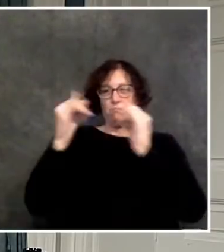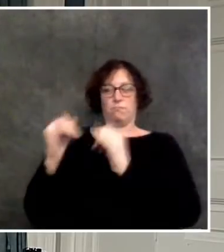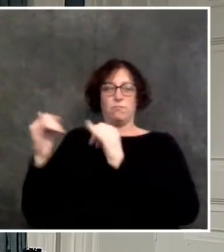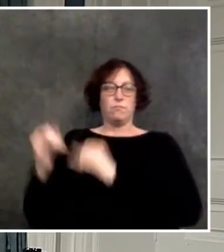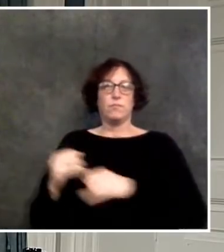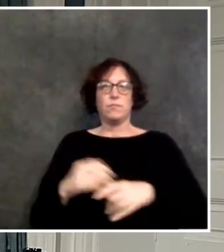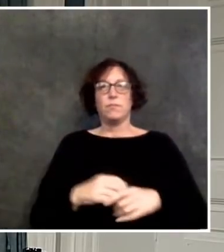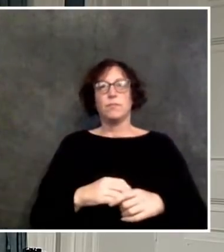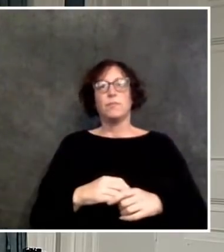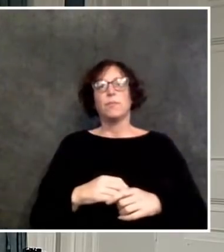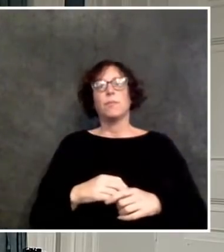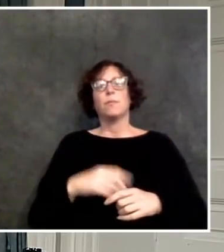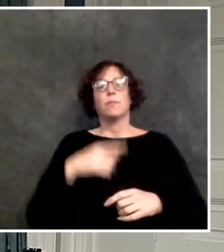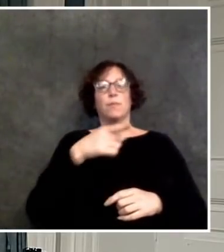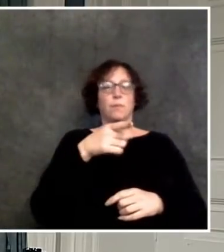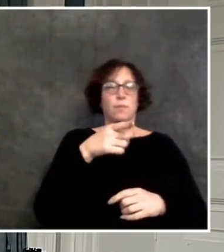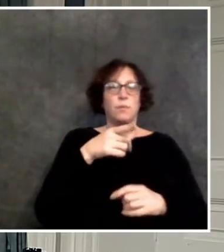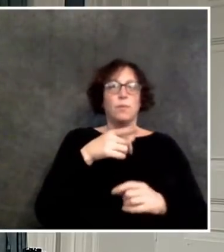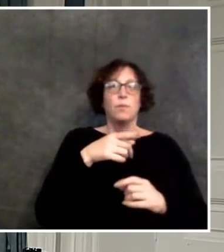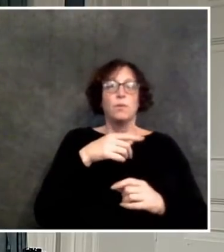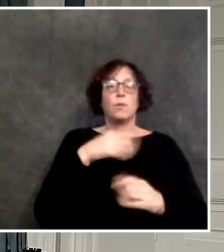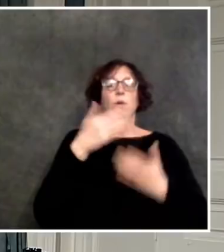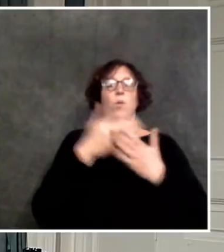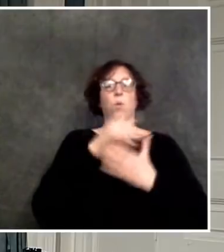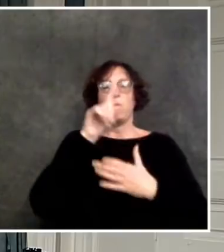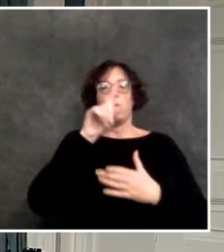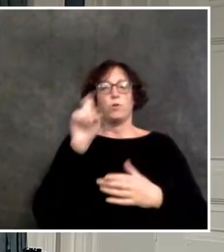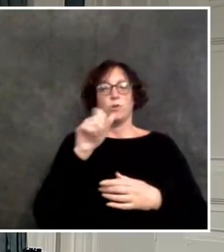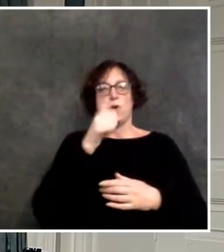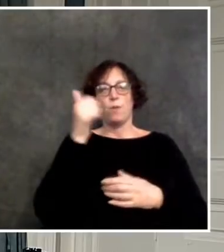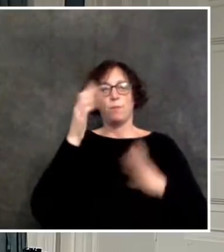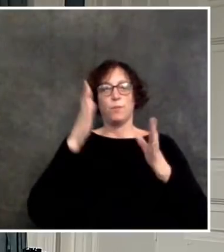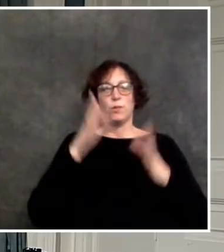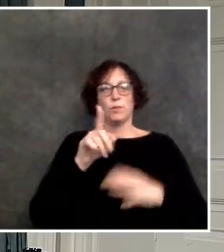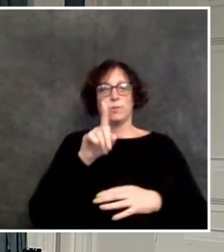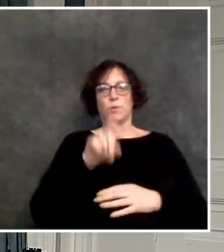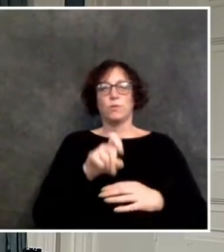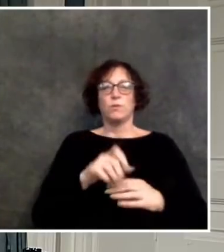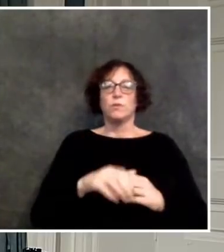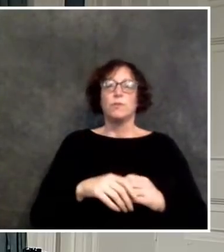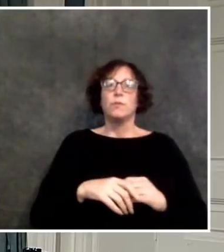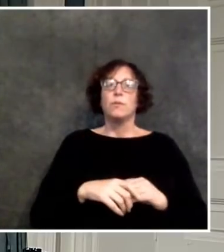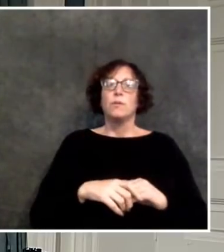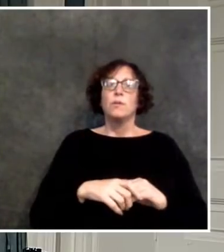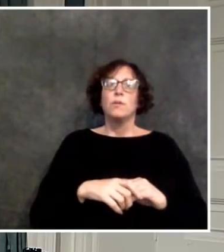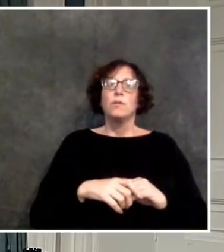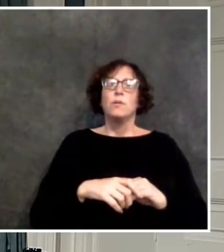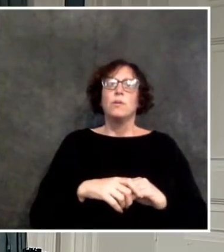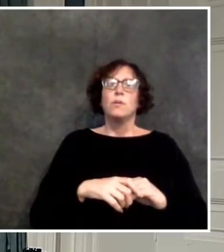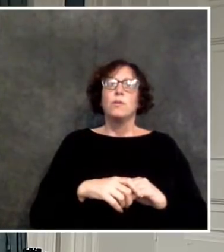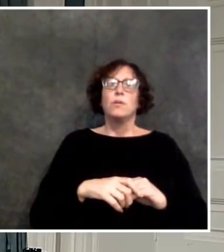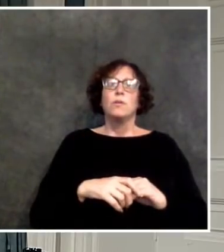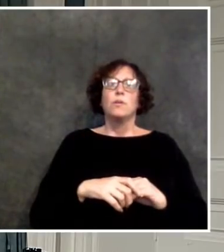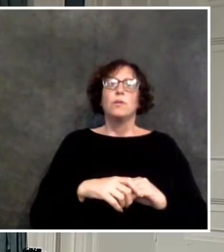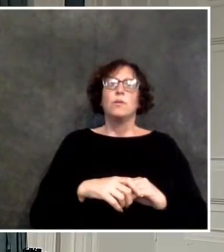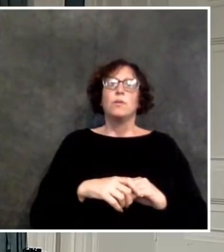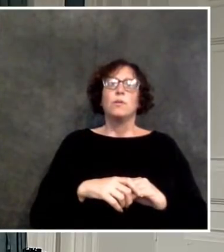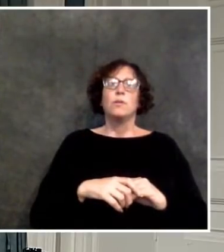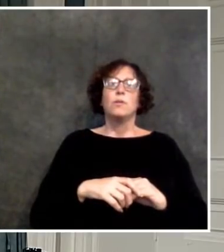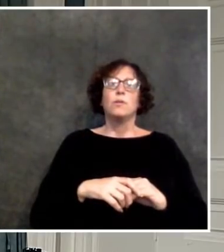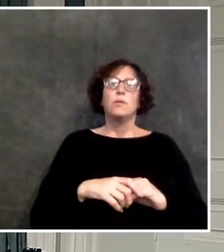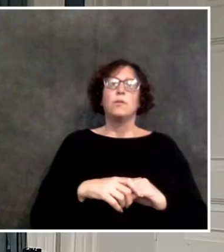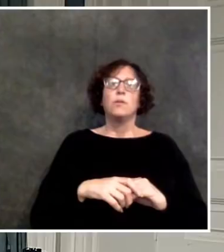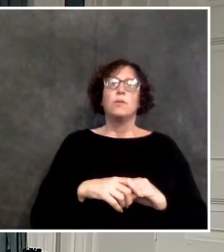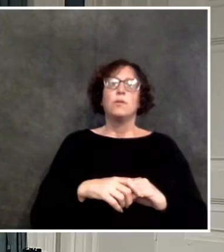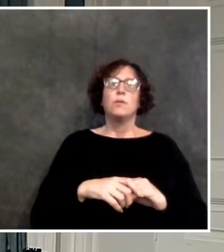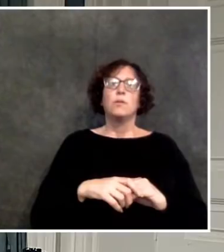from the coronavirus. I wanted to see if you or the chancellor had anything that you might want to say about her, but also wanted